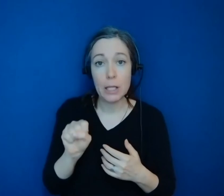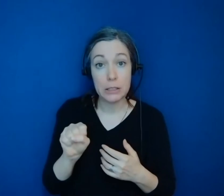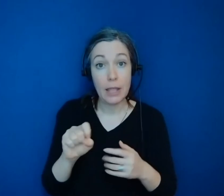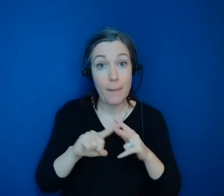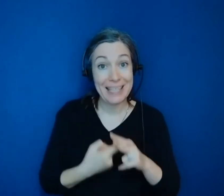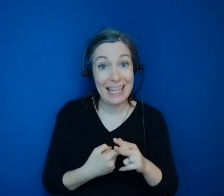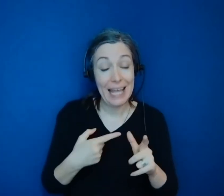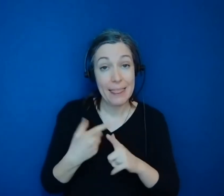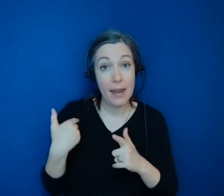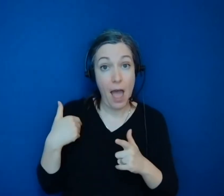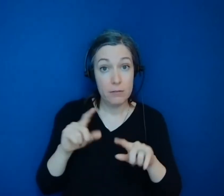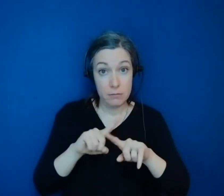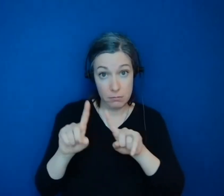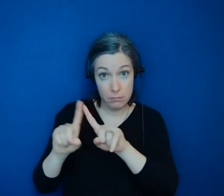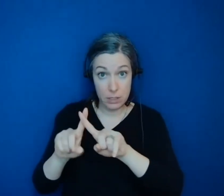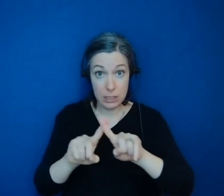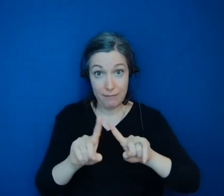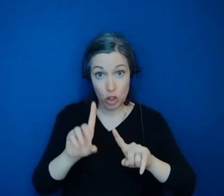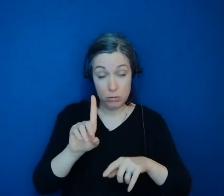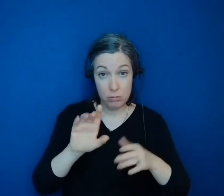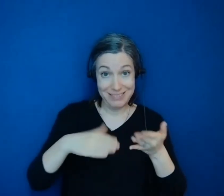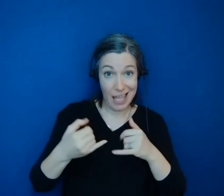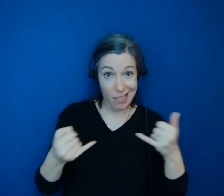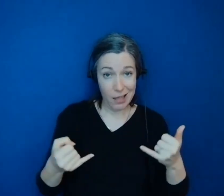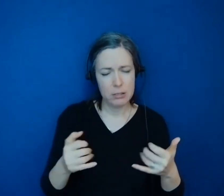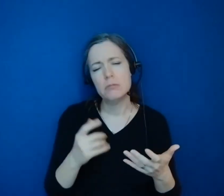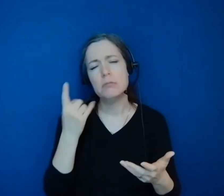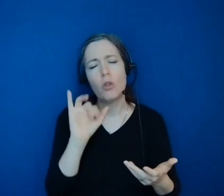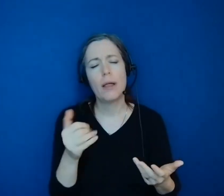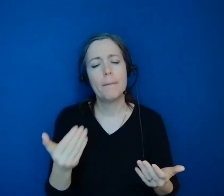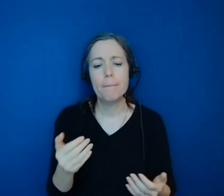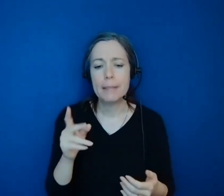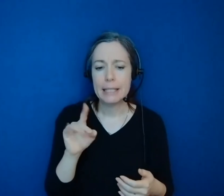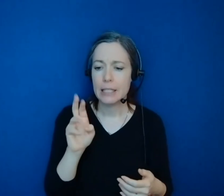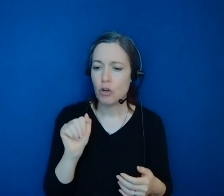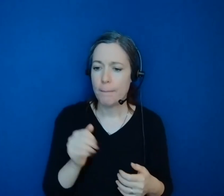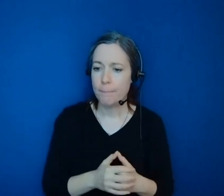have all your deadlines or what does it how's it kind of mapped out for you here do you want to go first.